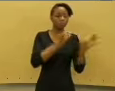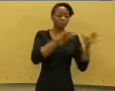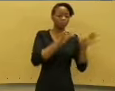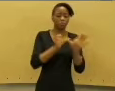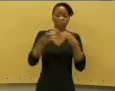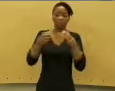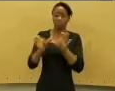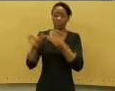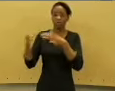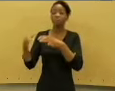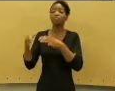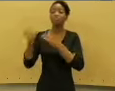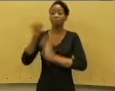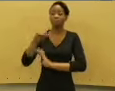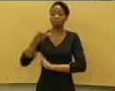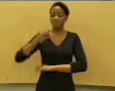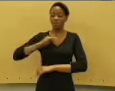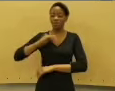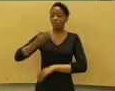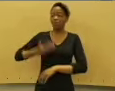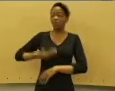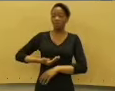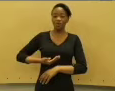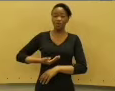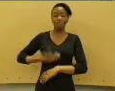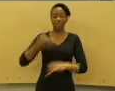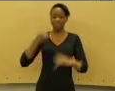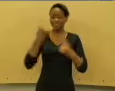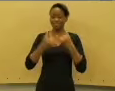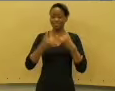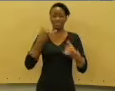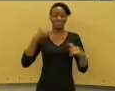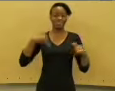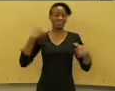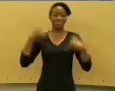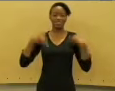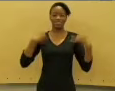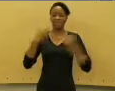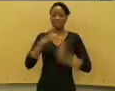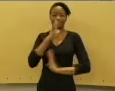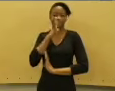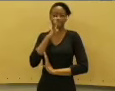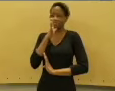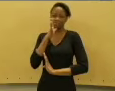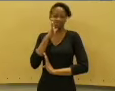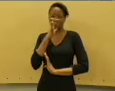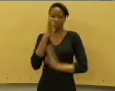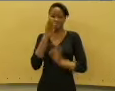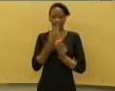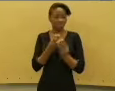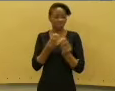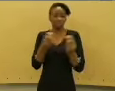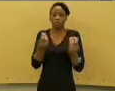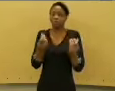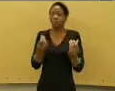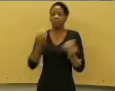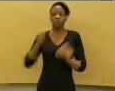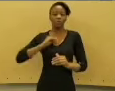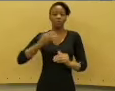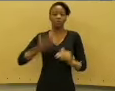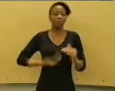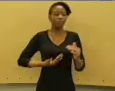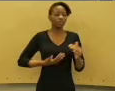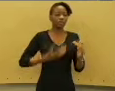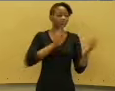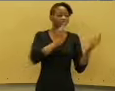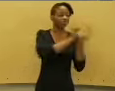women are the least orgasmic people in the world. And I believe that because when I'm talking to women and say, when did you last